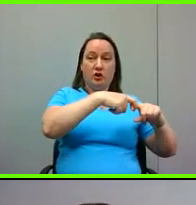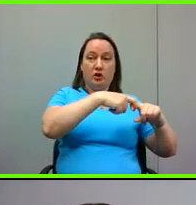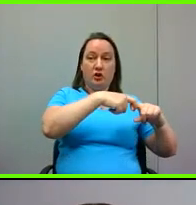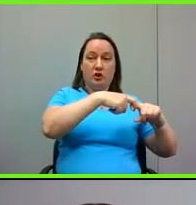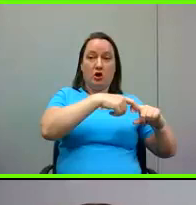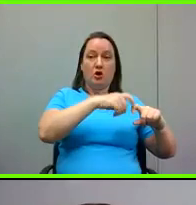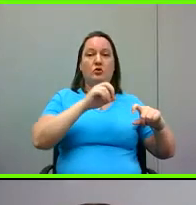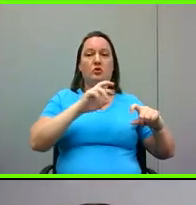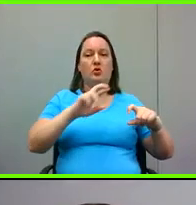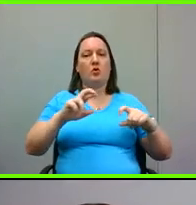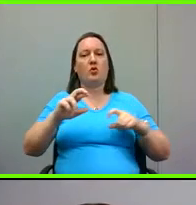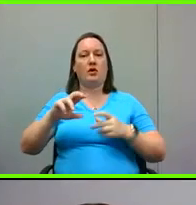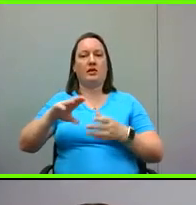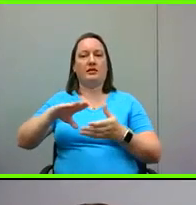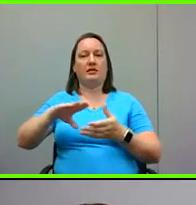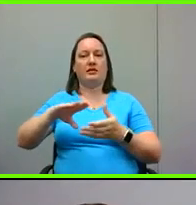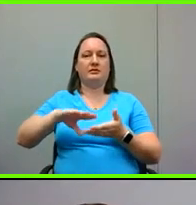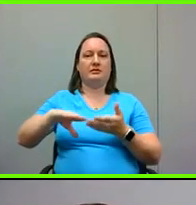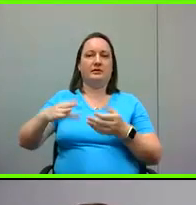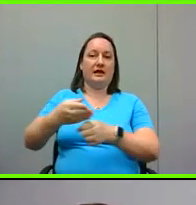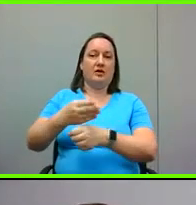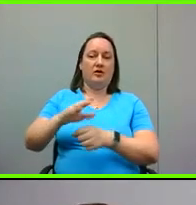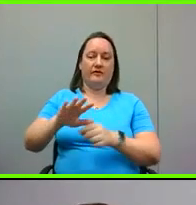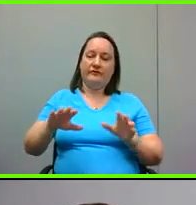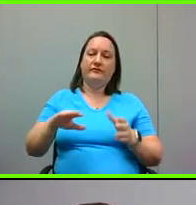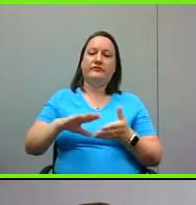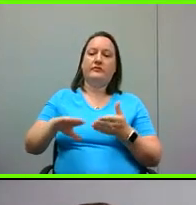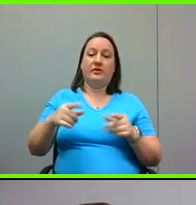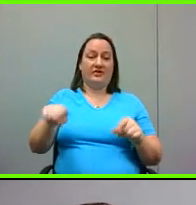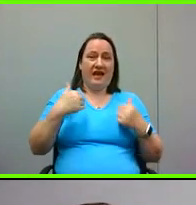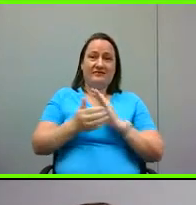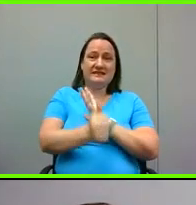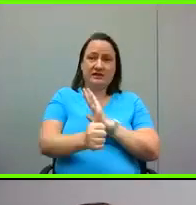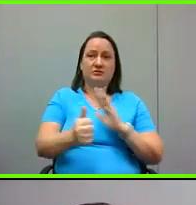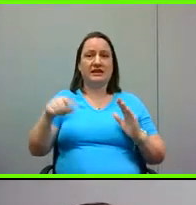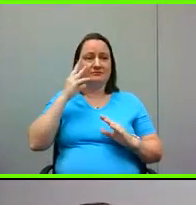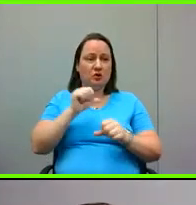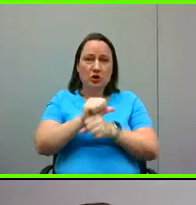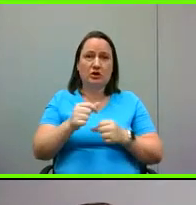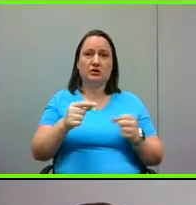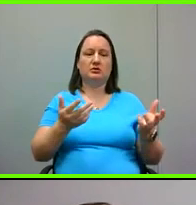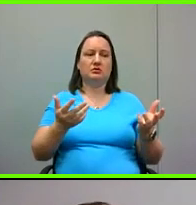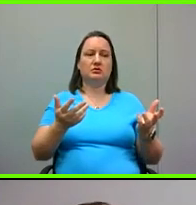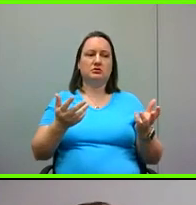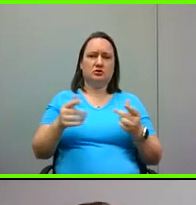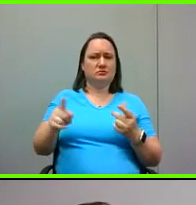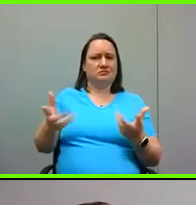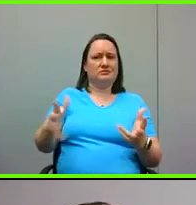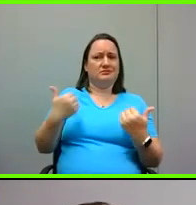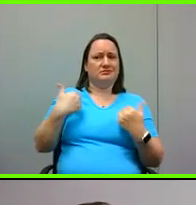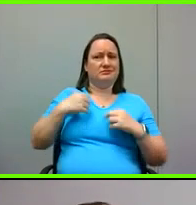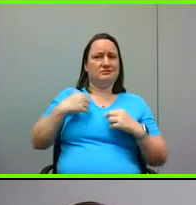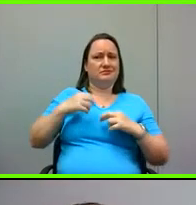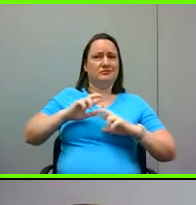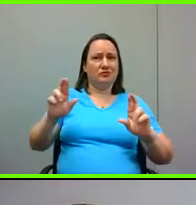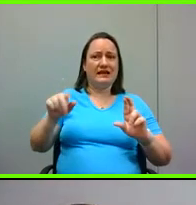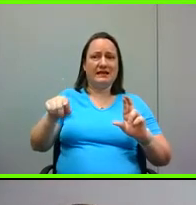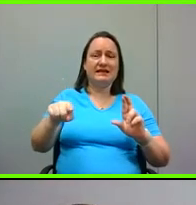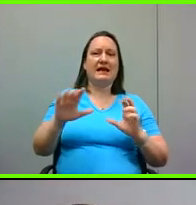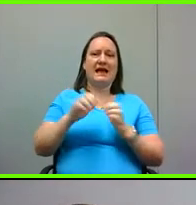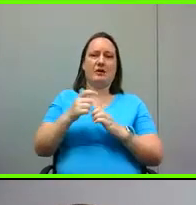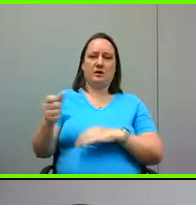skills and they've been in the work environment, how do we make sure that we get them back as soon as possible, get them planned so they can